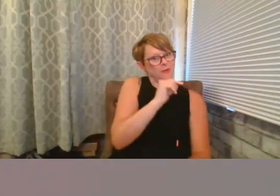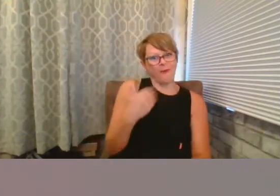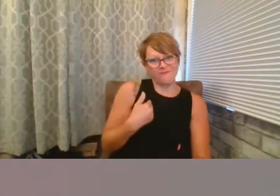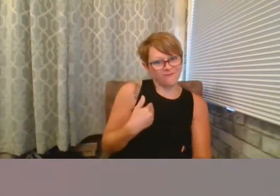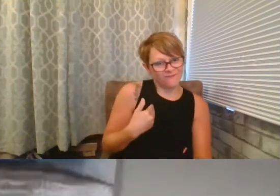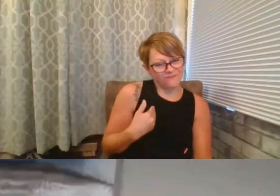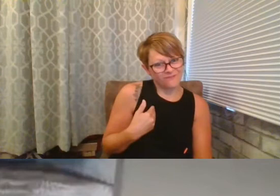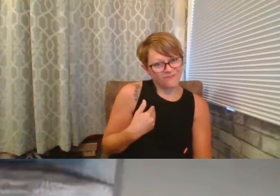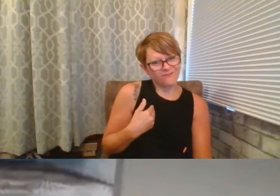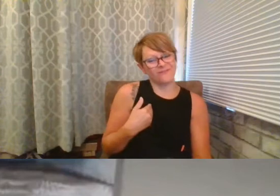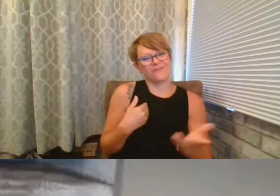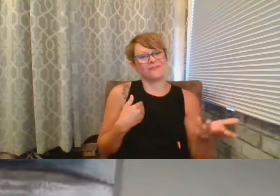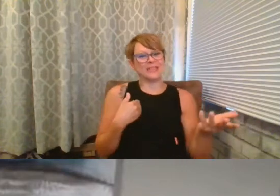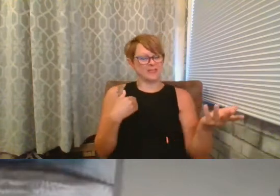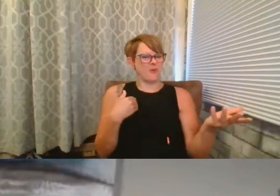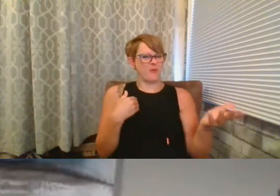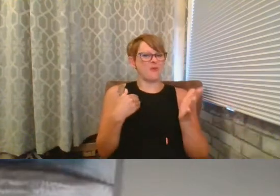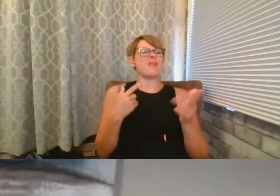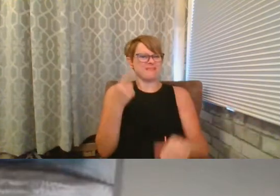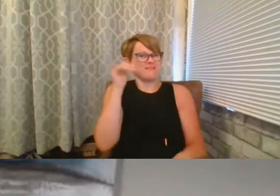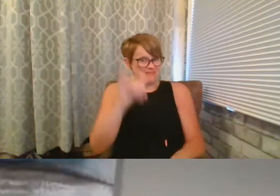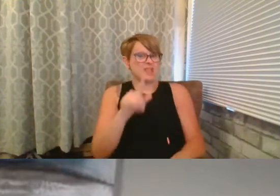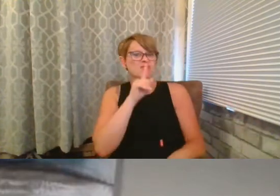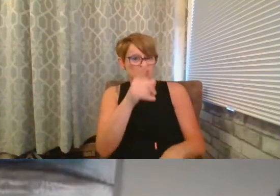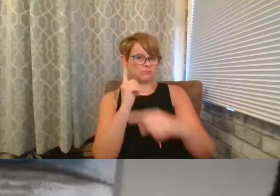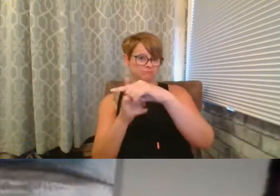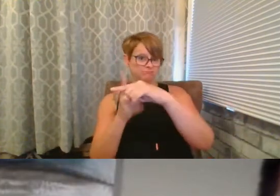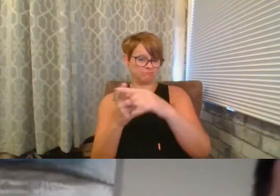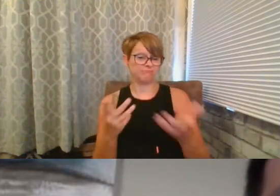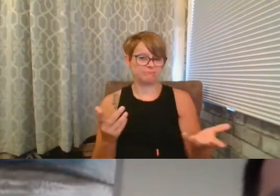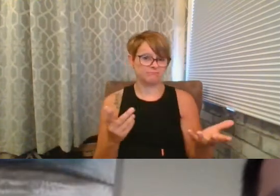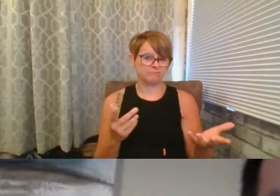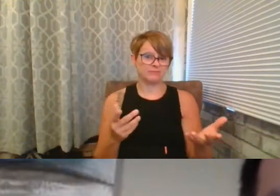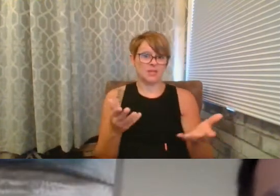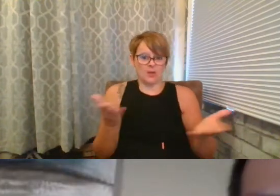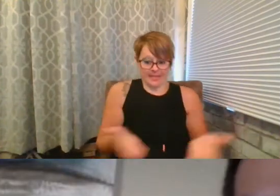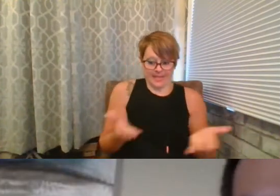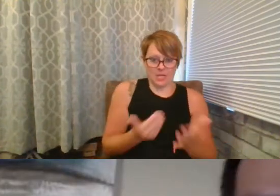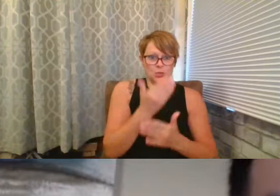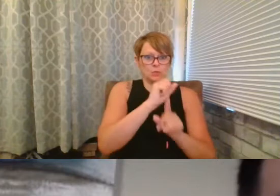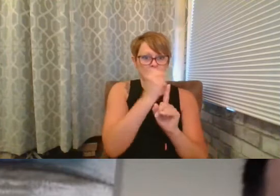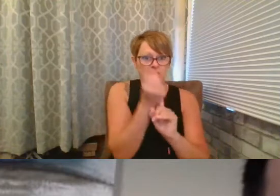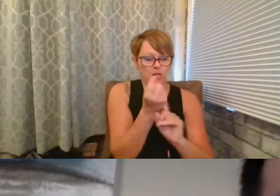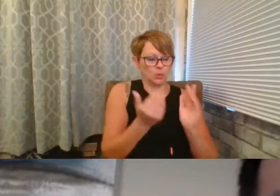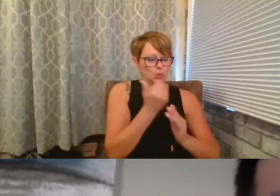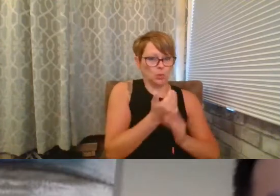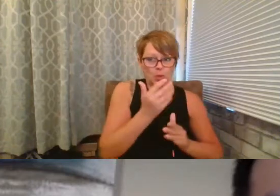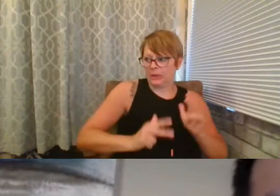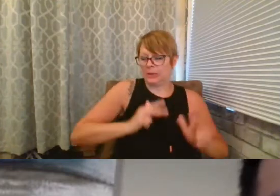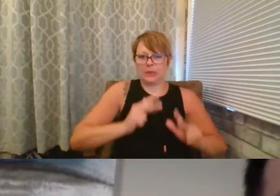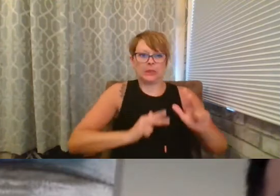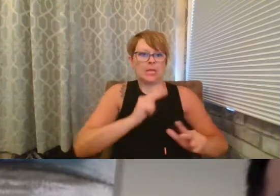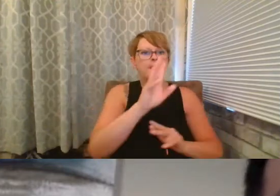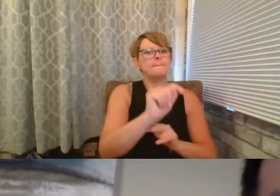like, we see that as a baggage sometimes, coming here and try to integrate to a new society. But I think over time, we appreciate the